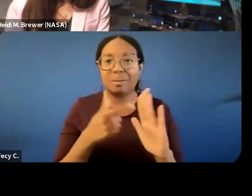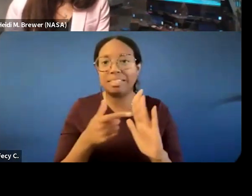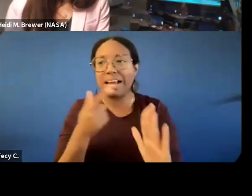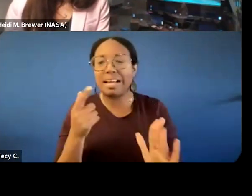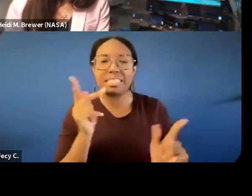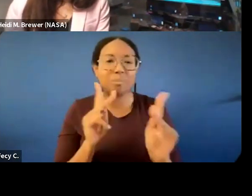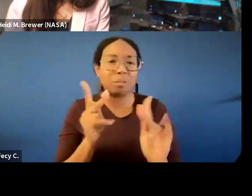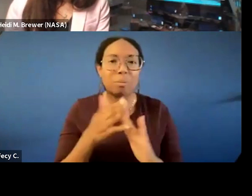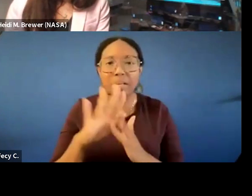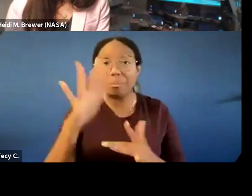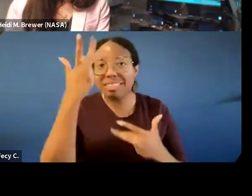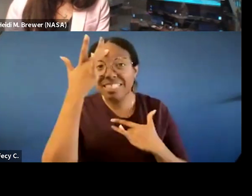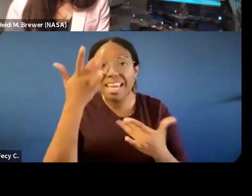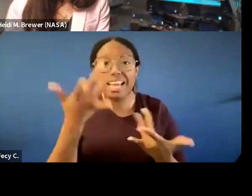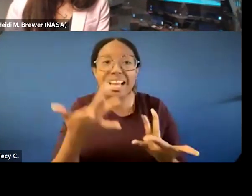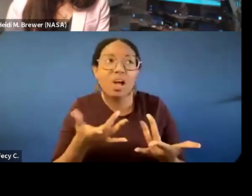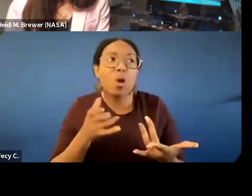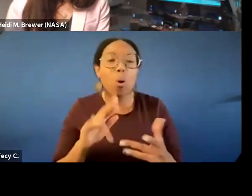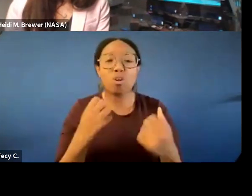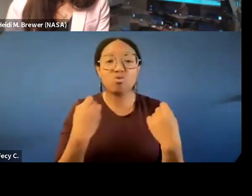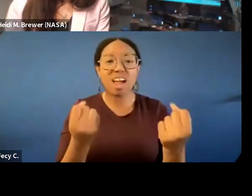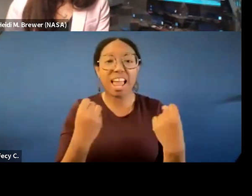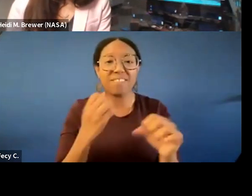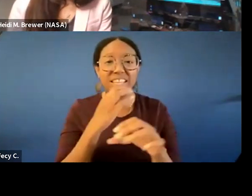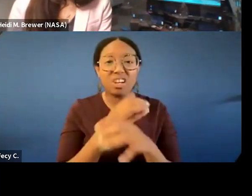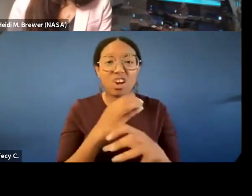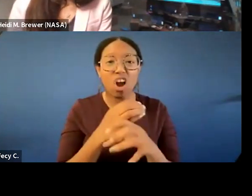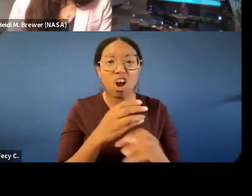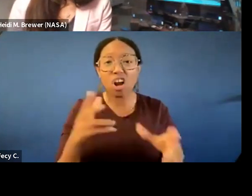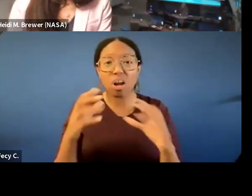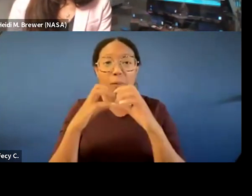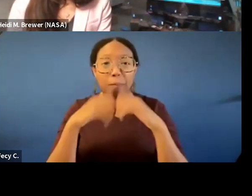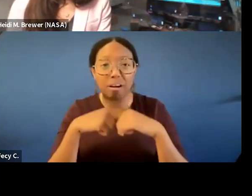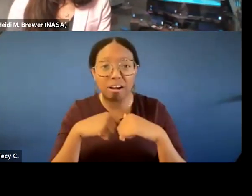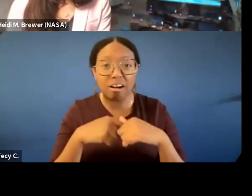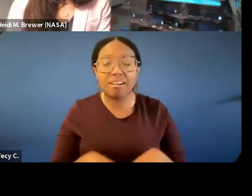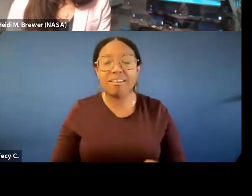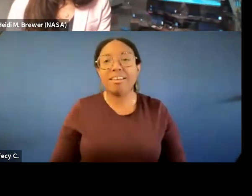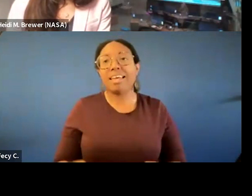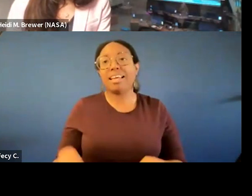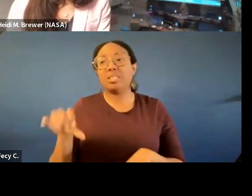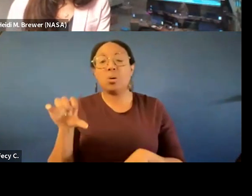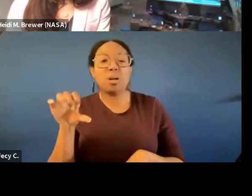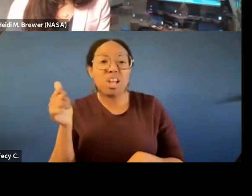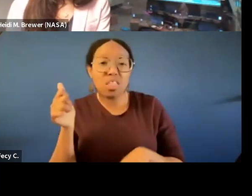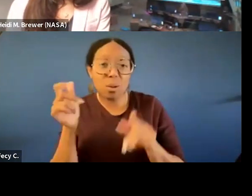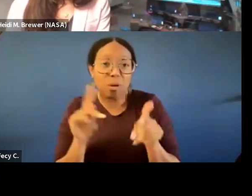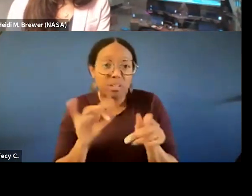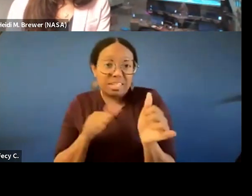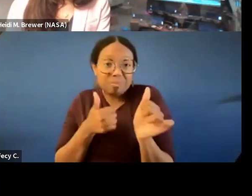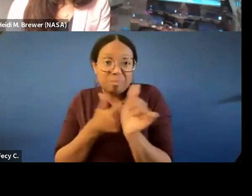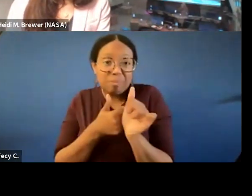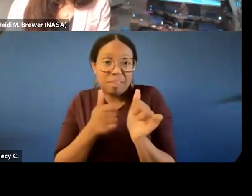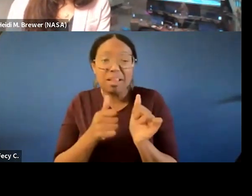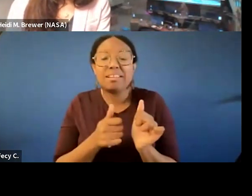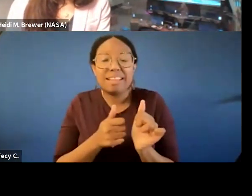know, a car breaks down and understudies have to go on. So that is an aspect of working in the